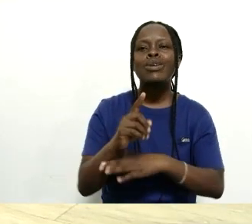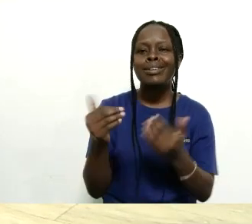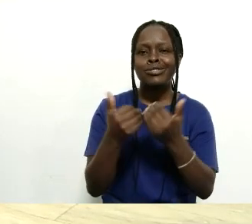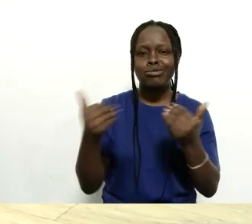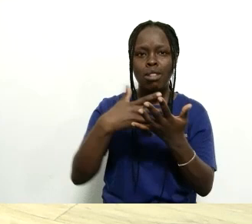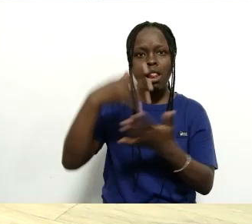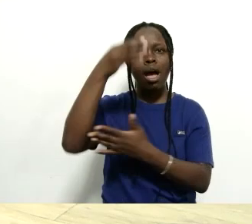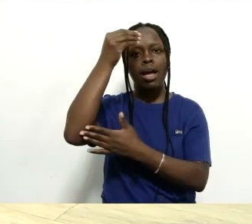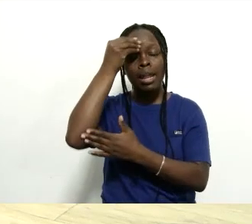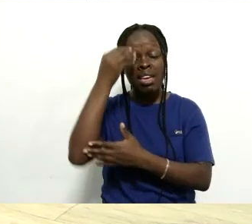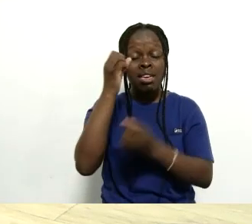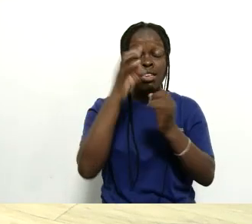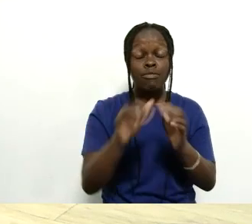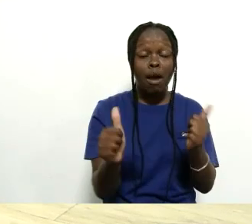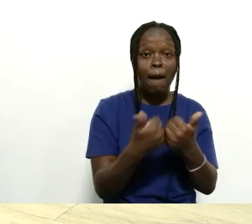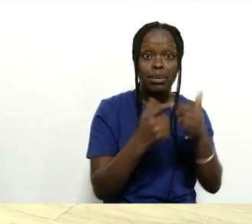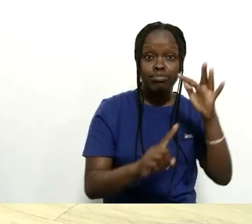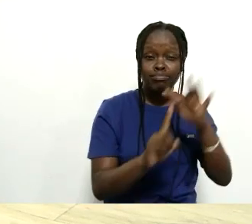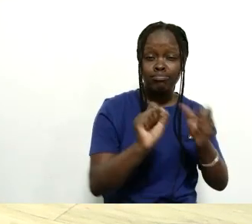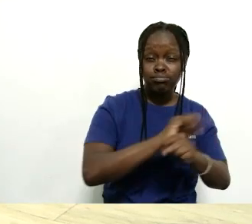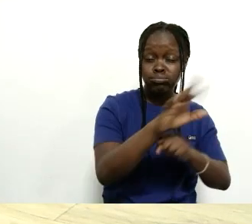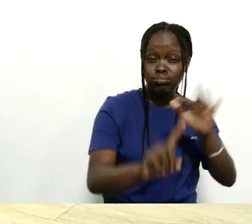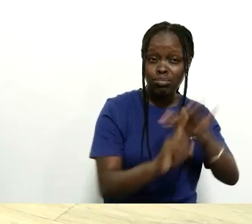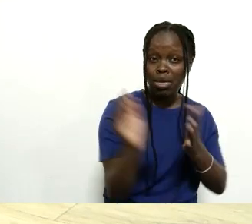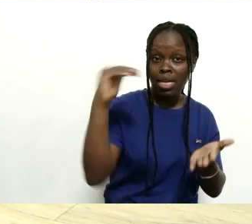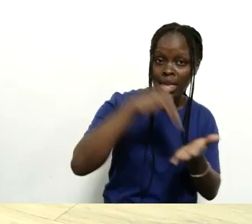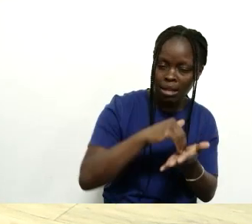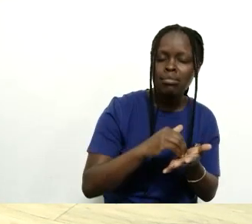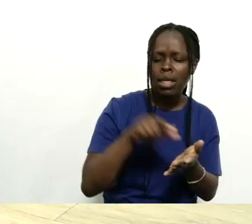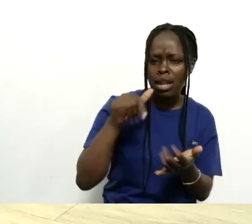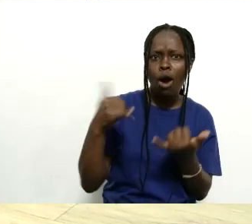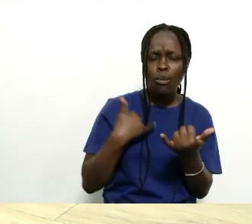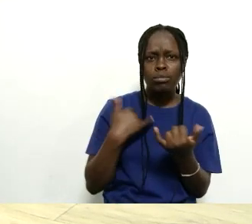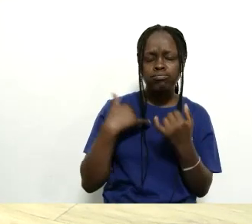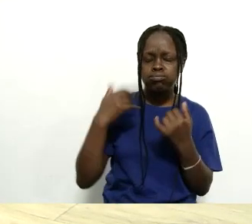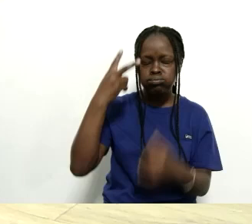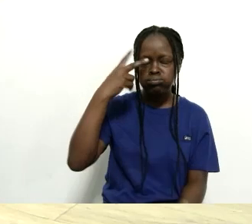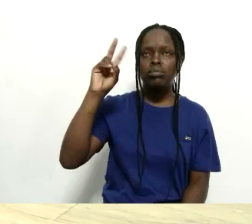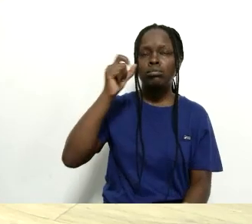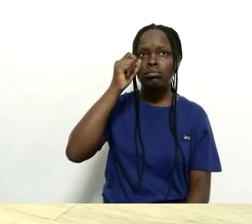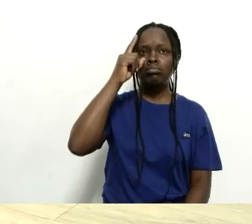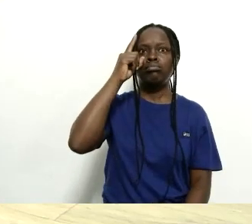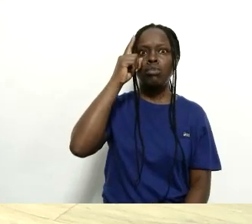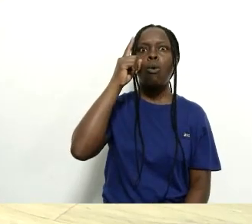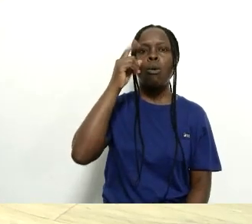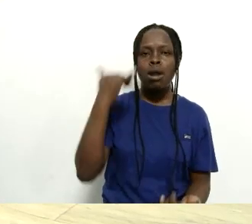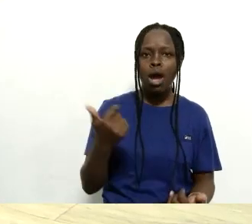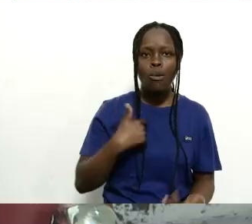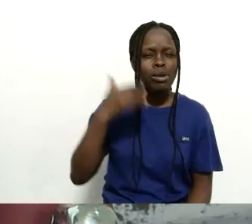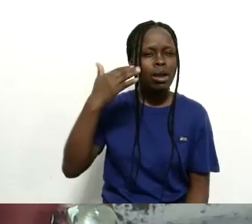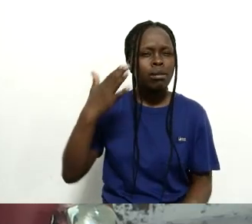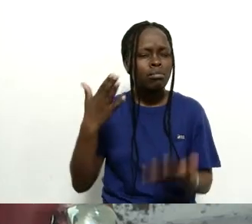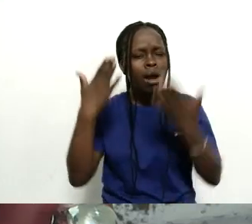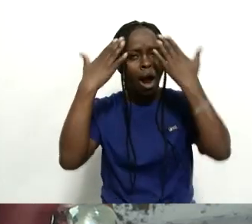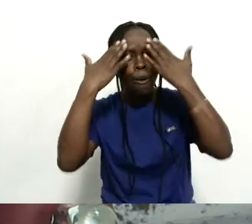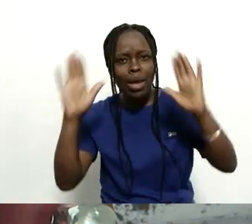next few years? Maybe we can start off with you, Danielle. For me, I think I would say after having one pandemic, I think we are a bit more mentally prepared for anything.